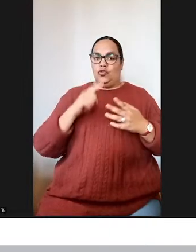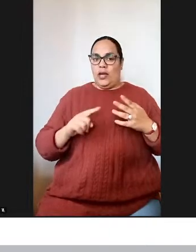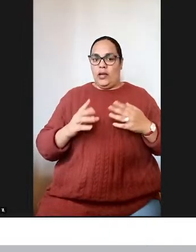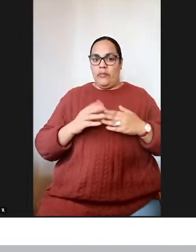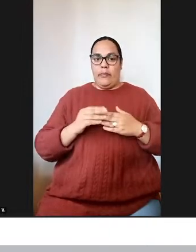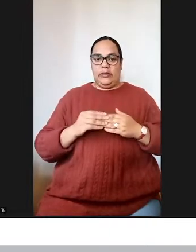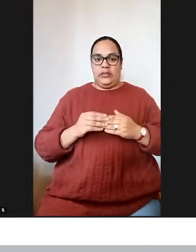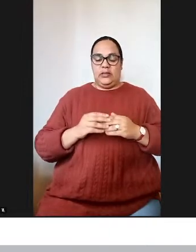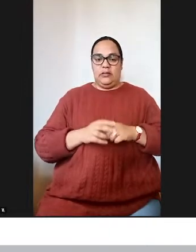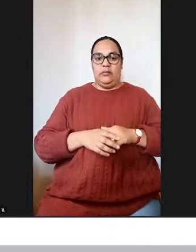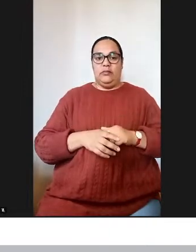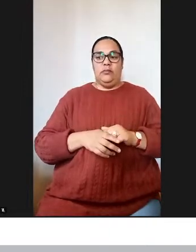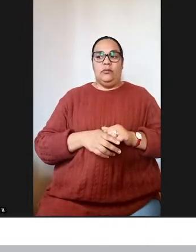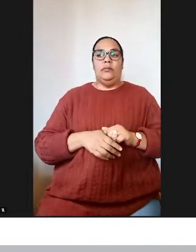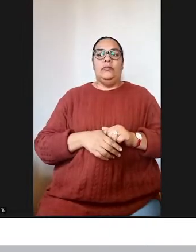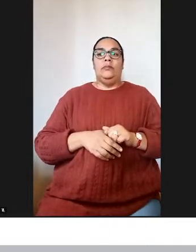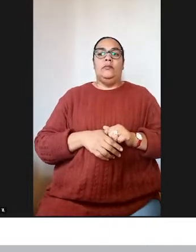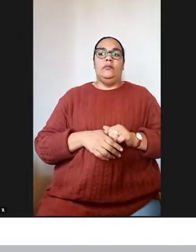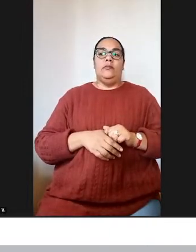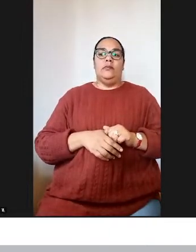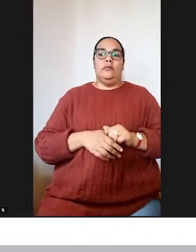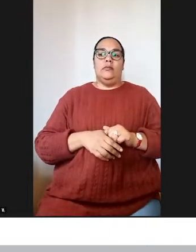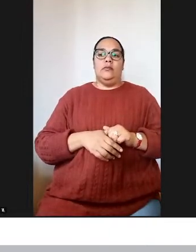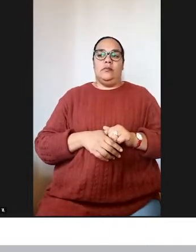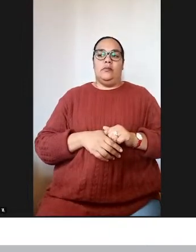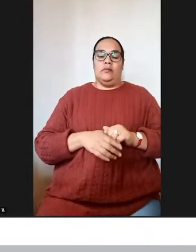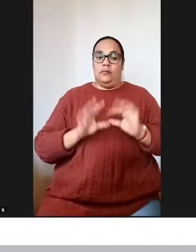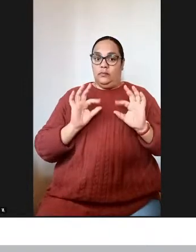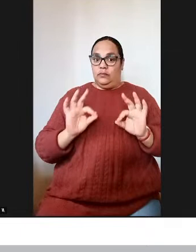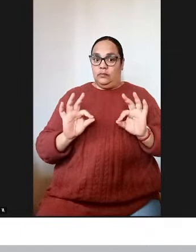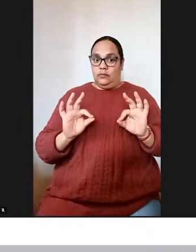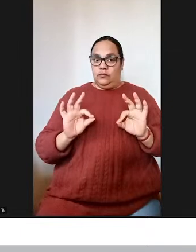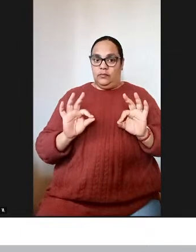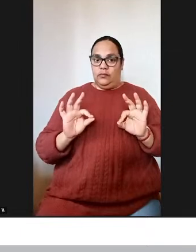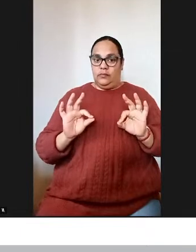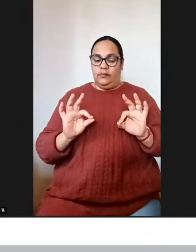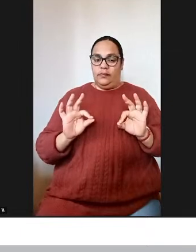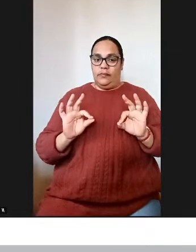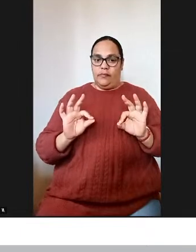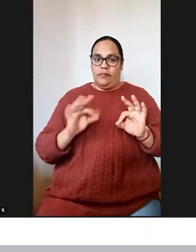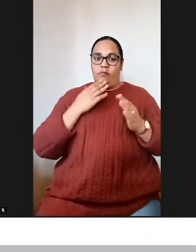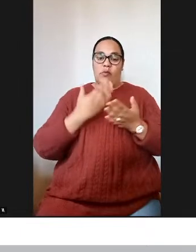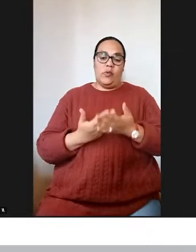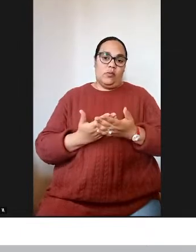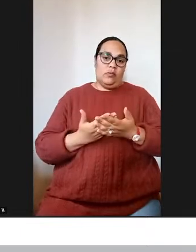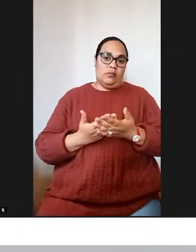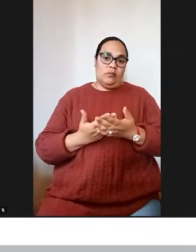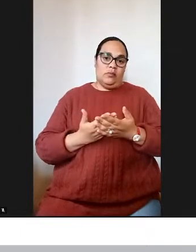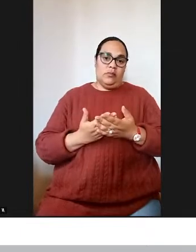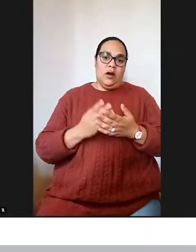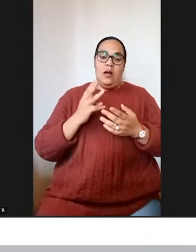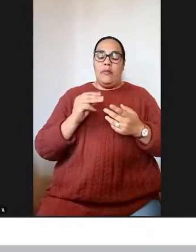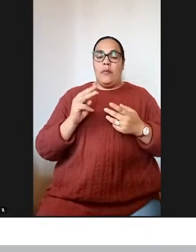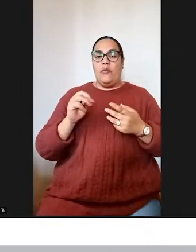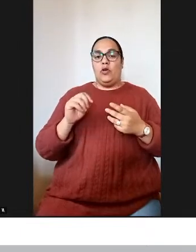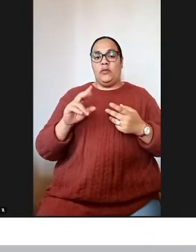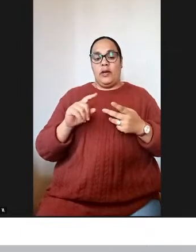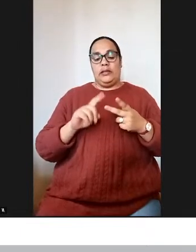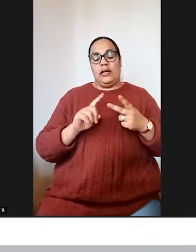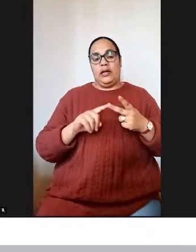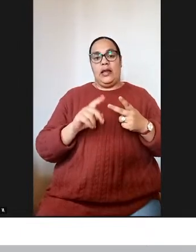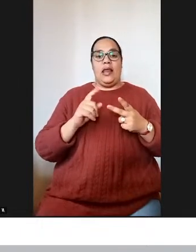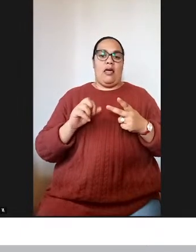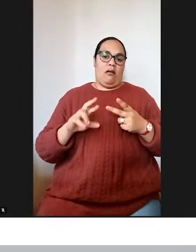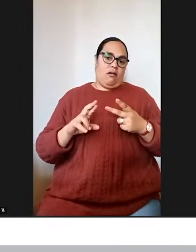members. You find it in order. Proposer, Member Bosman, seconder, Member Lecker.